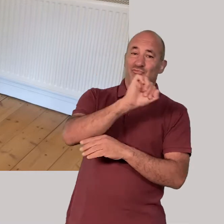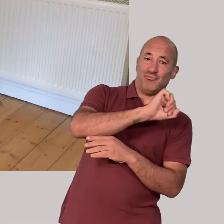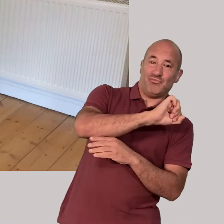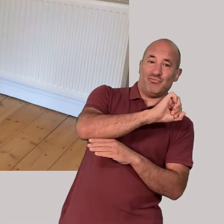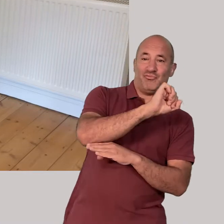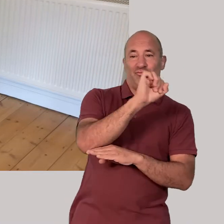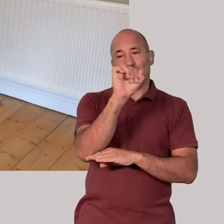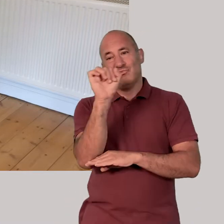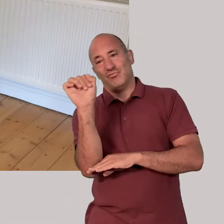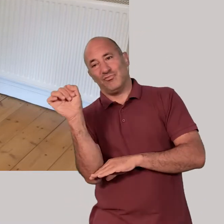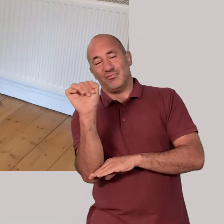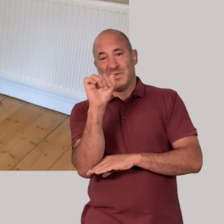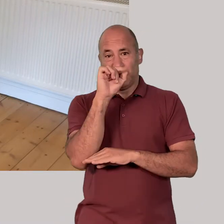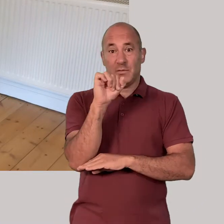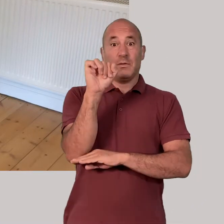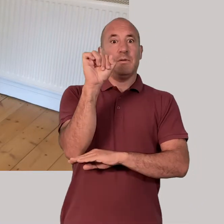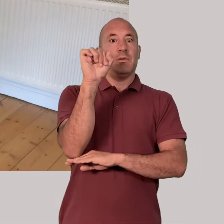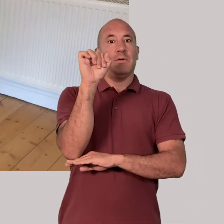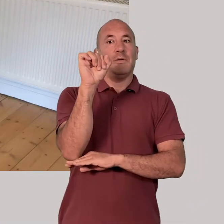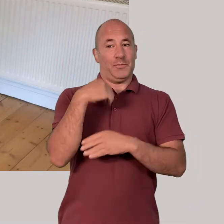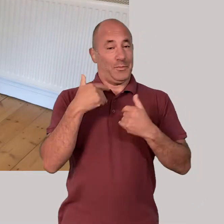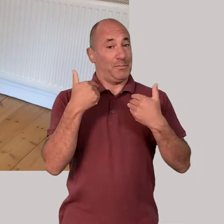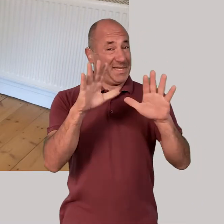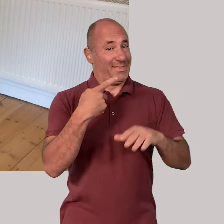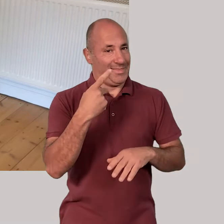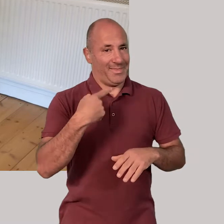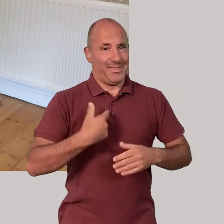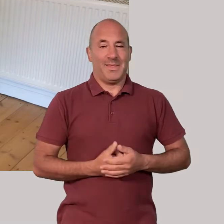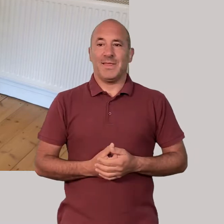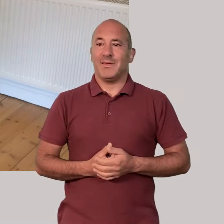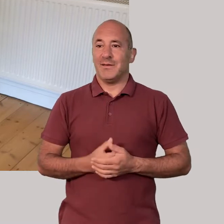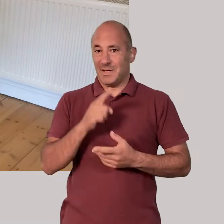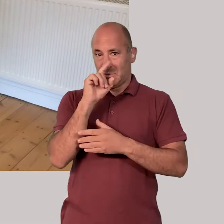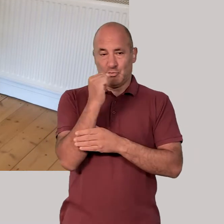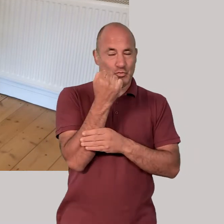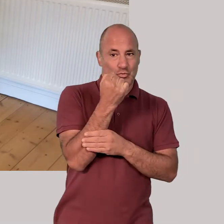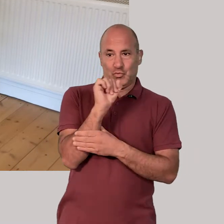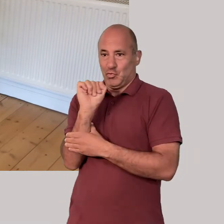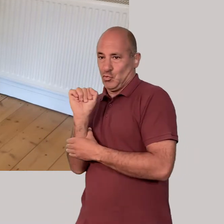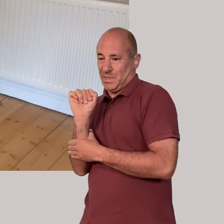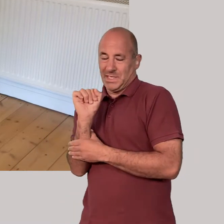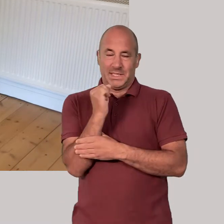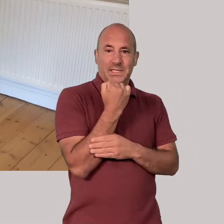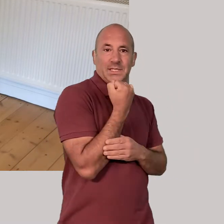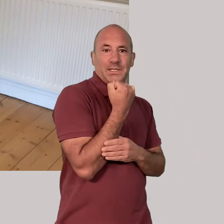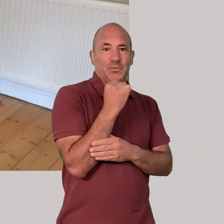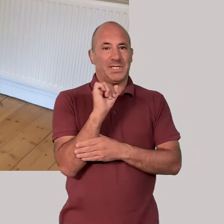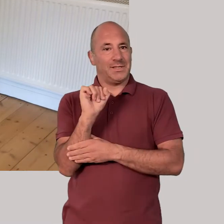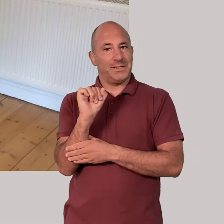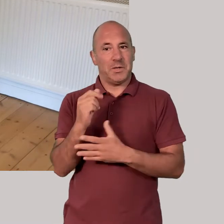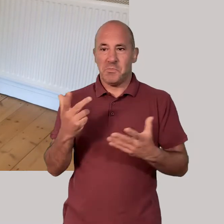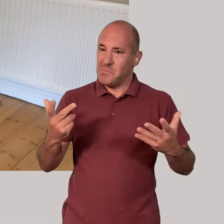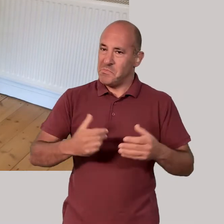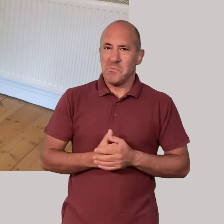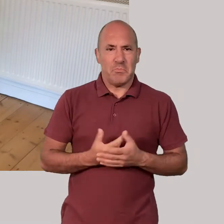go side to side, it can get taller, we've tried that one already, and it can twist